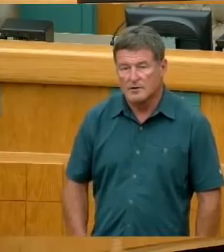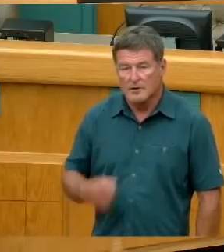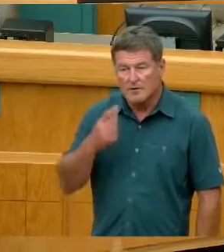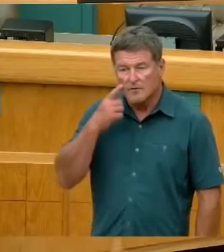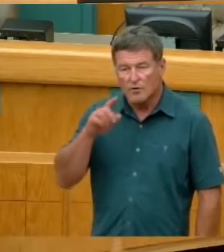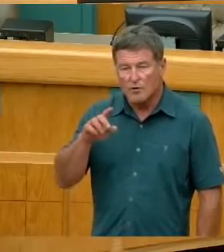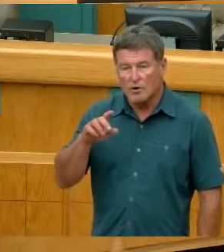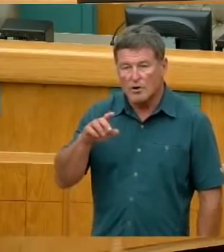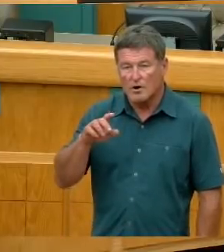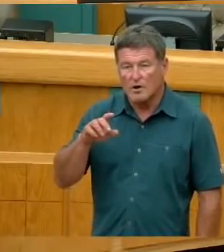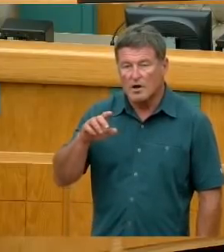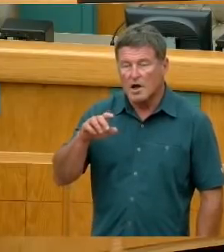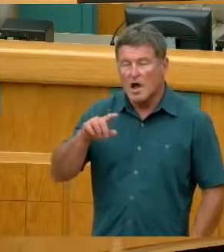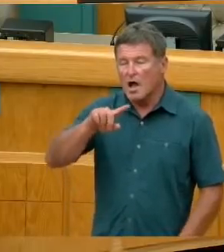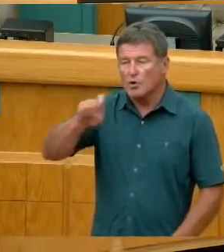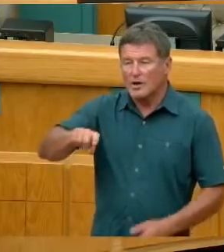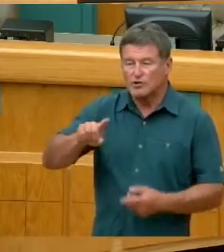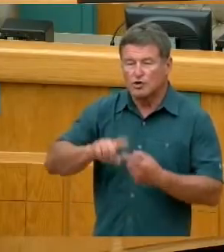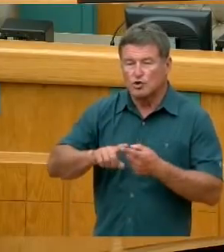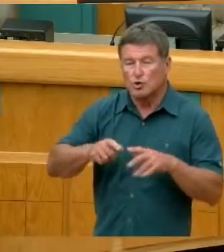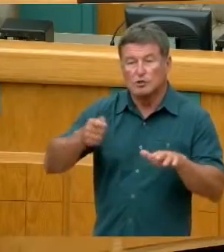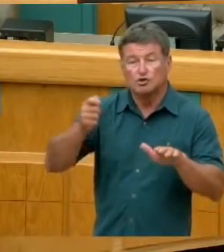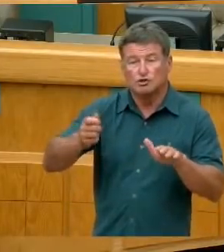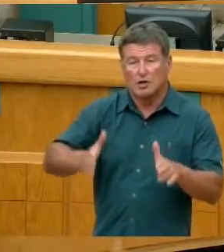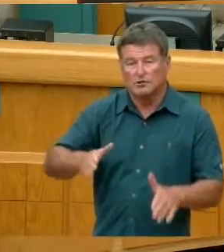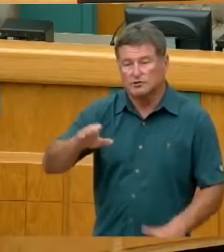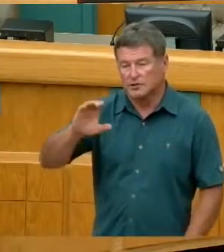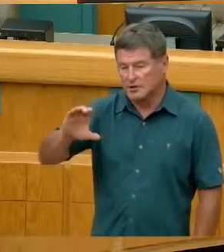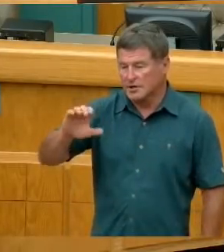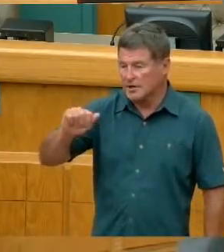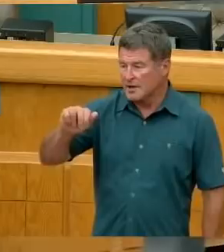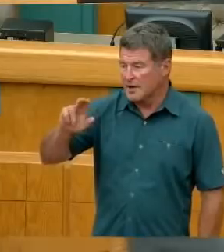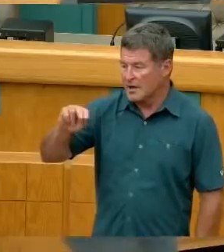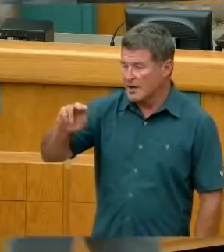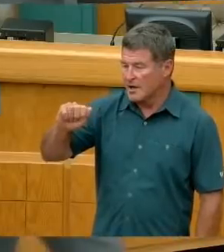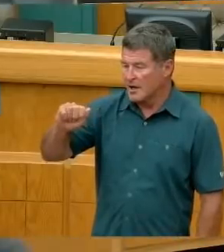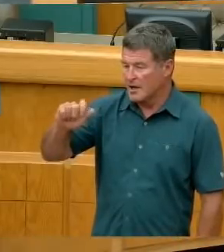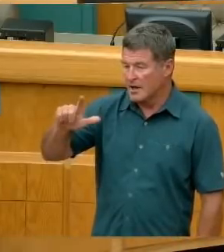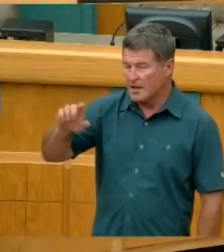This is actually for Judge Canales. For Judge Canales, okay.